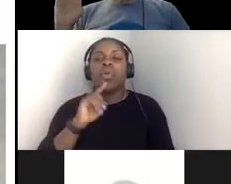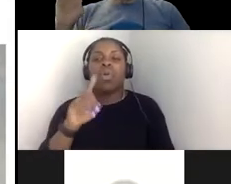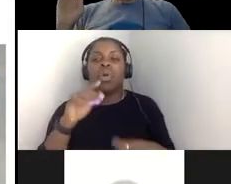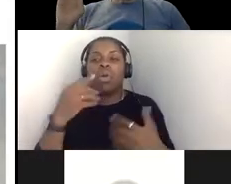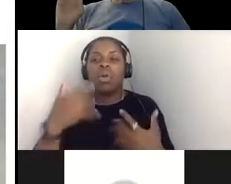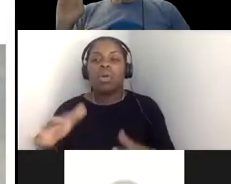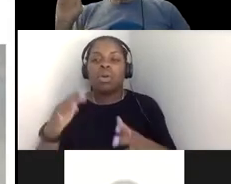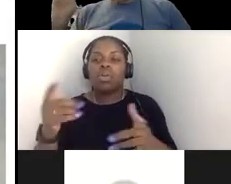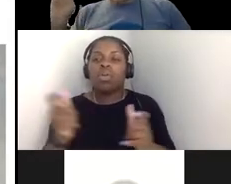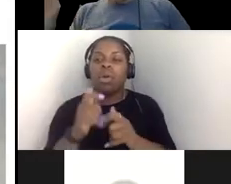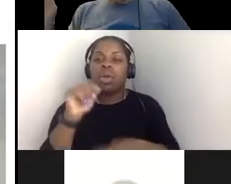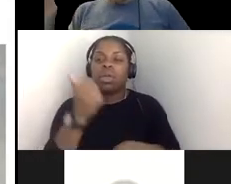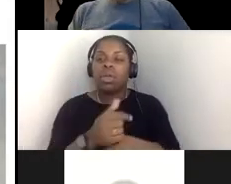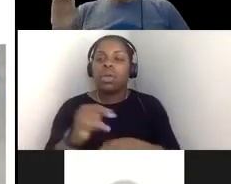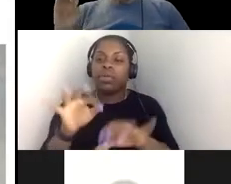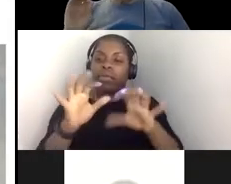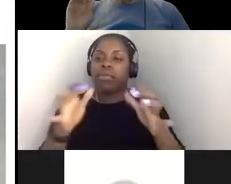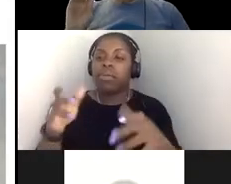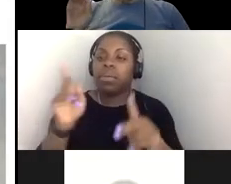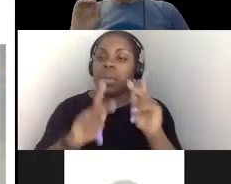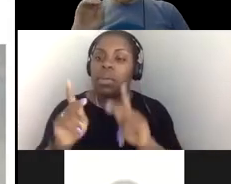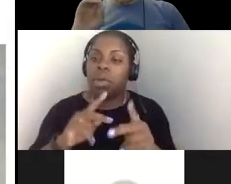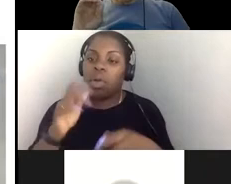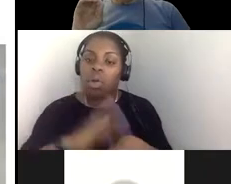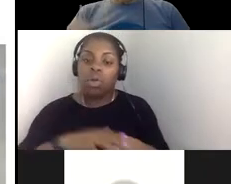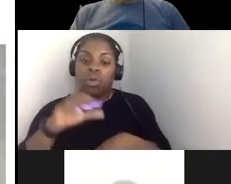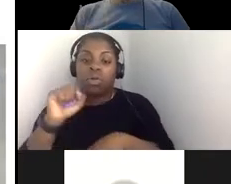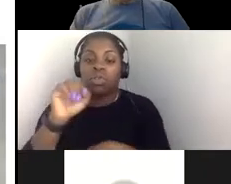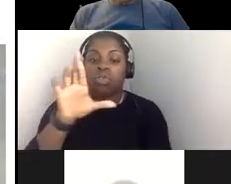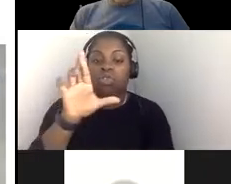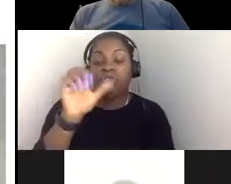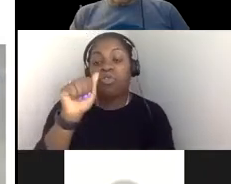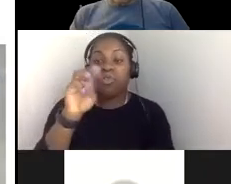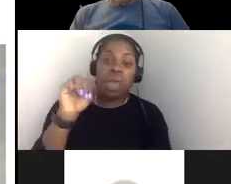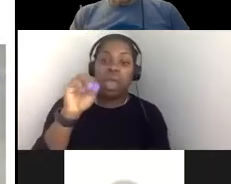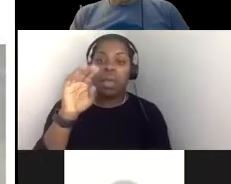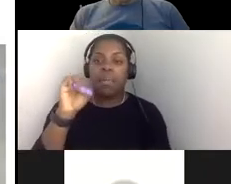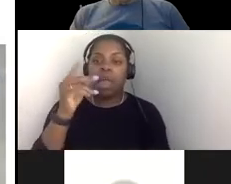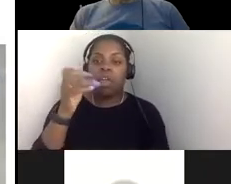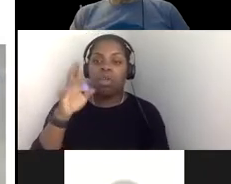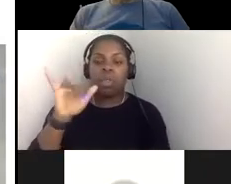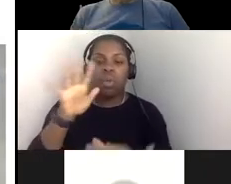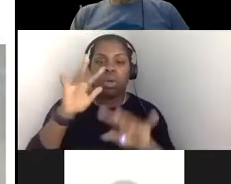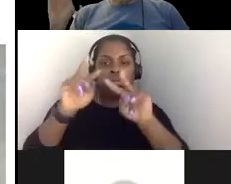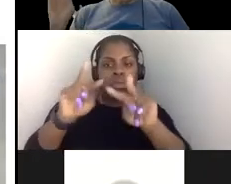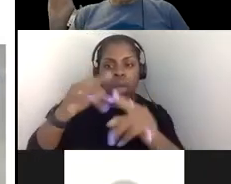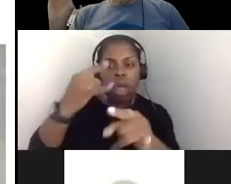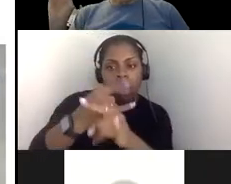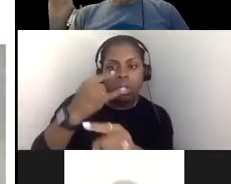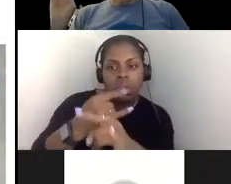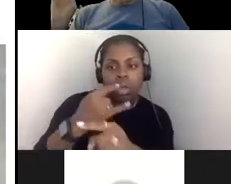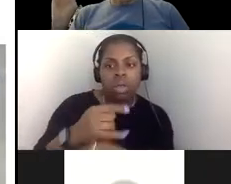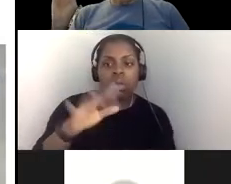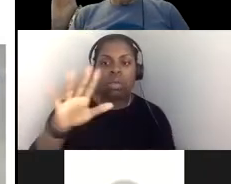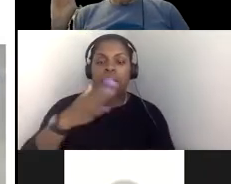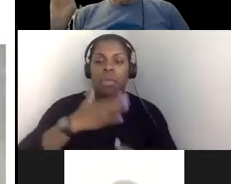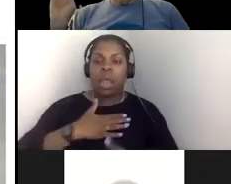are on SCRAM monitors, which are monitors that monitor your alcohol the alcohol content of